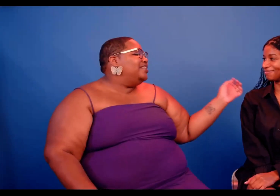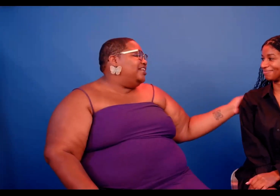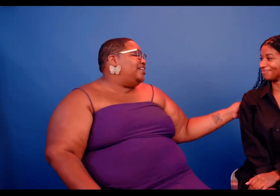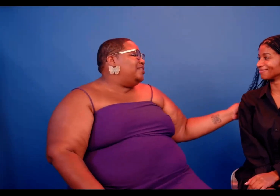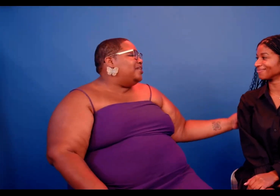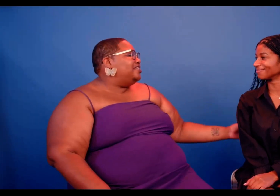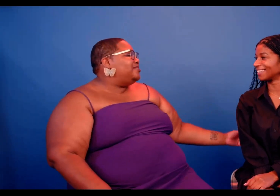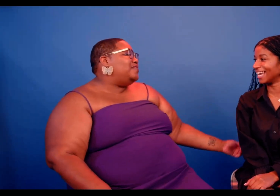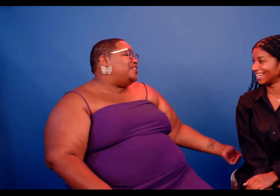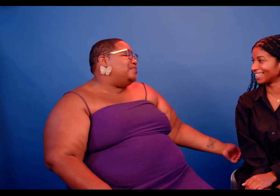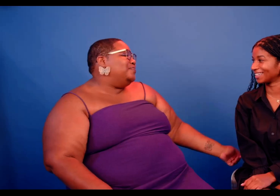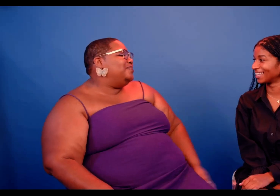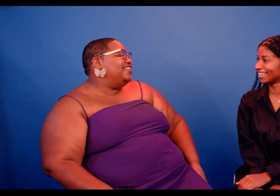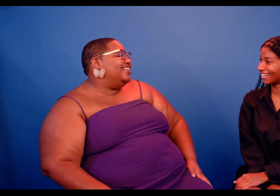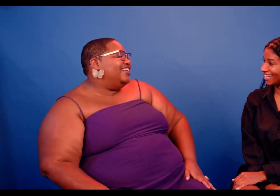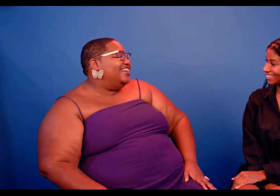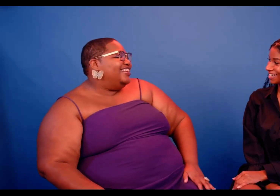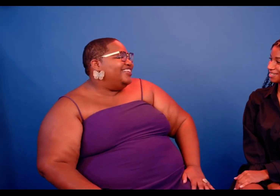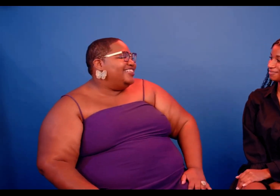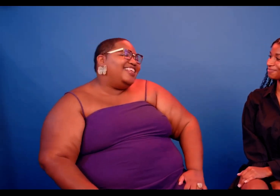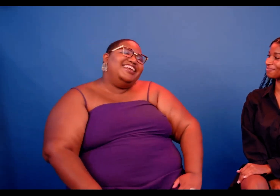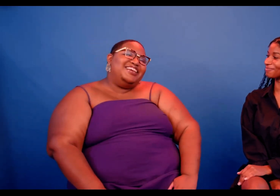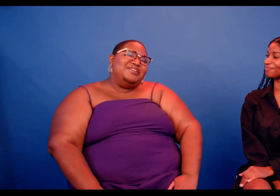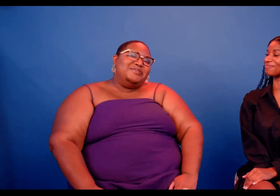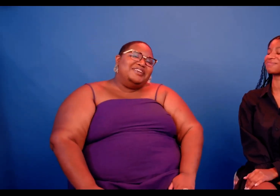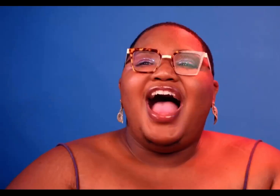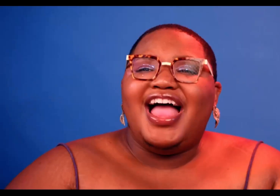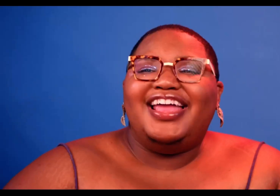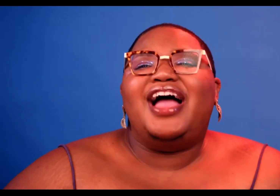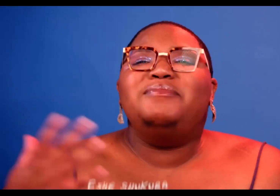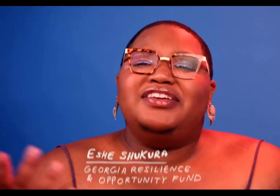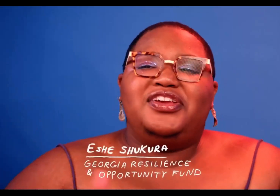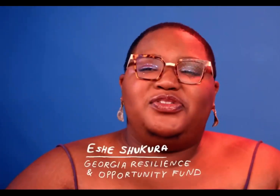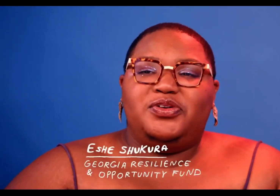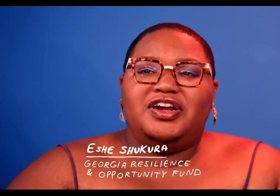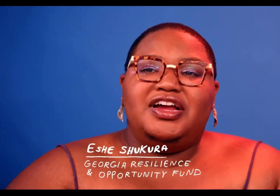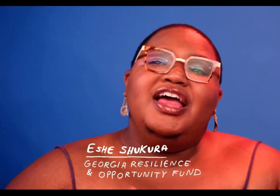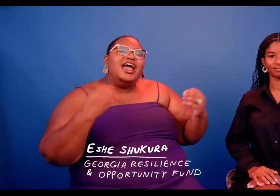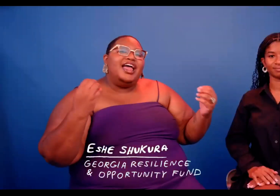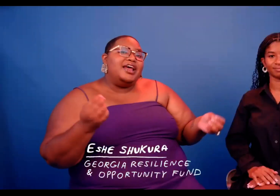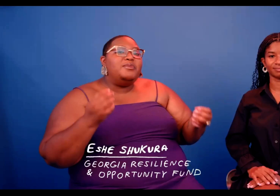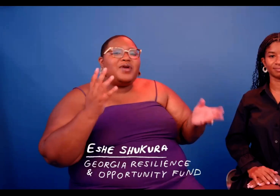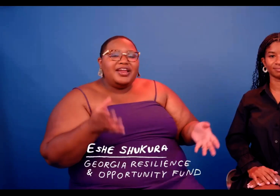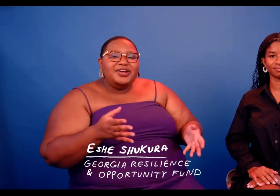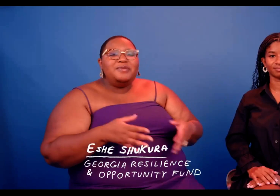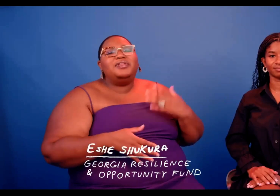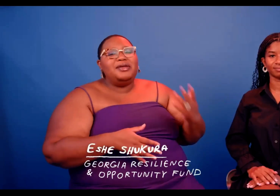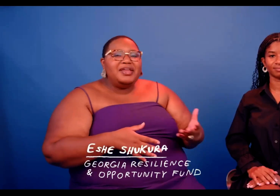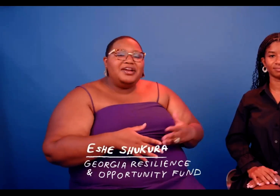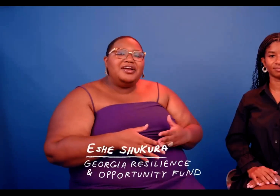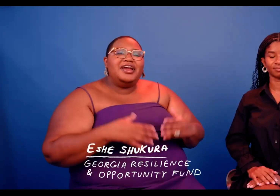I really like your hair. Thank you. I like your eyeshadow. Thank you. Hi, I'm Eshe Shukura, and I'm a